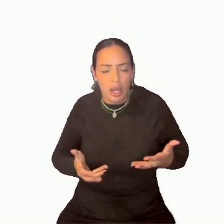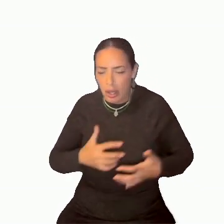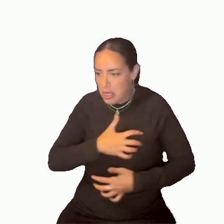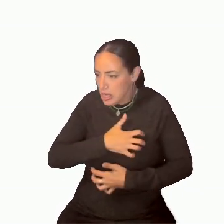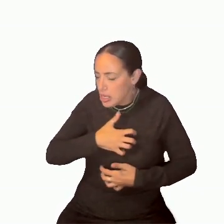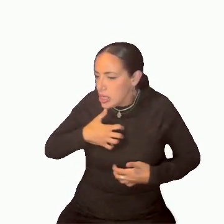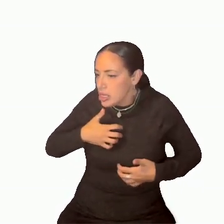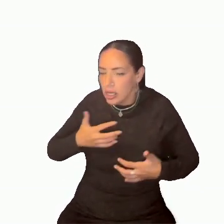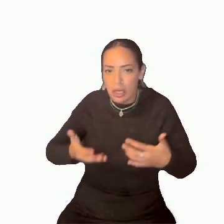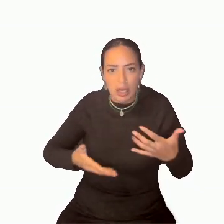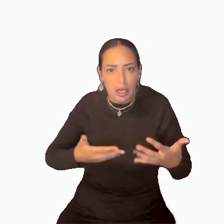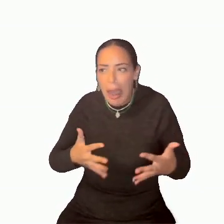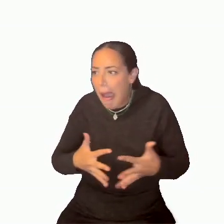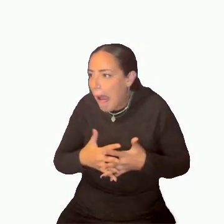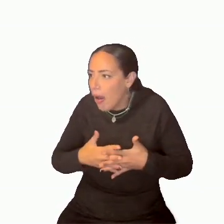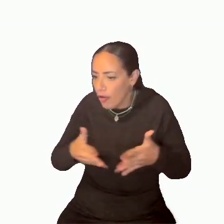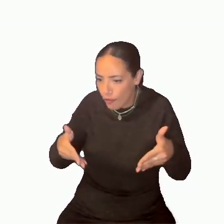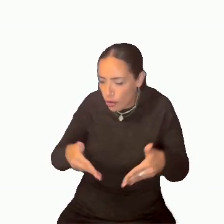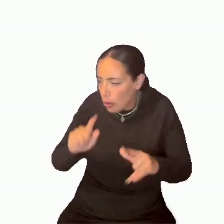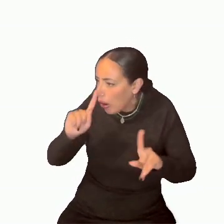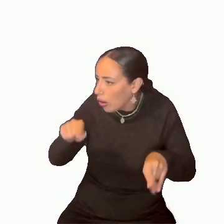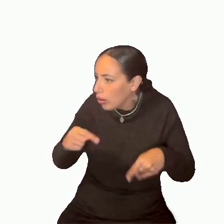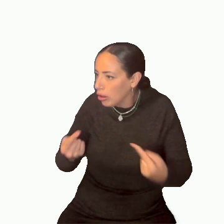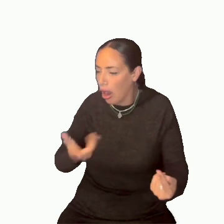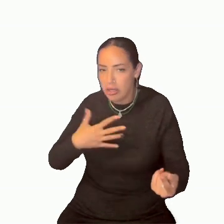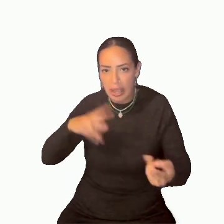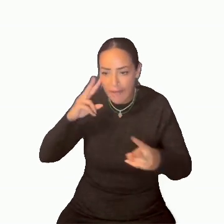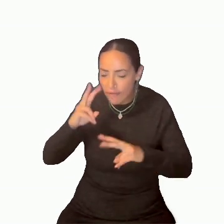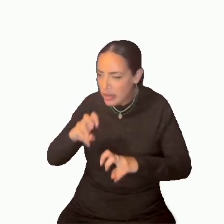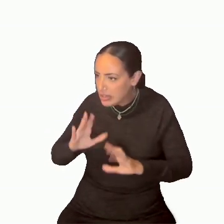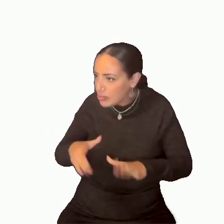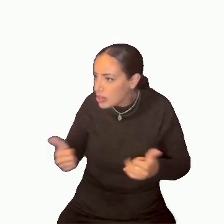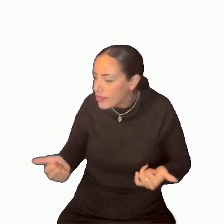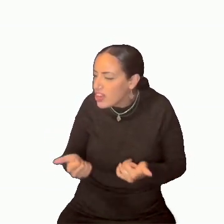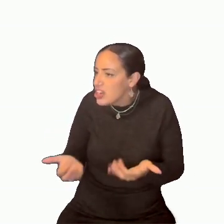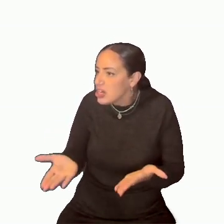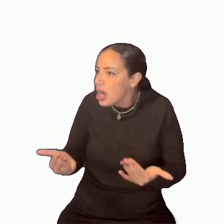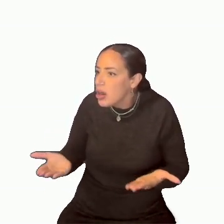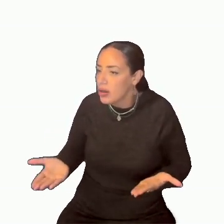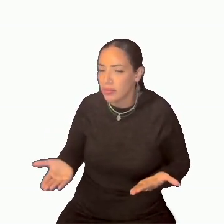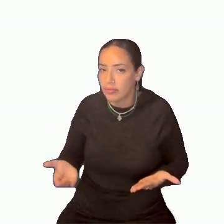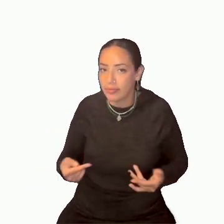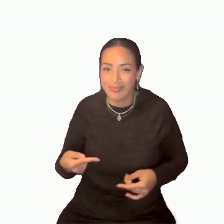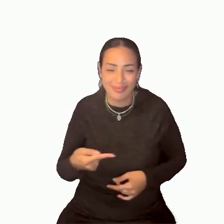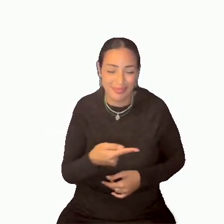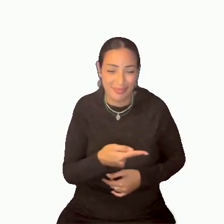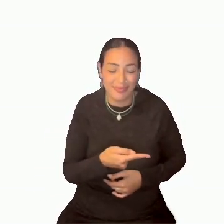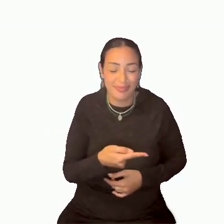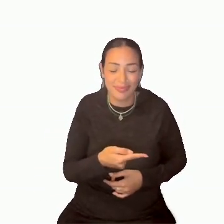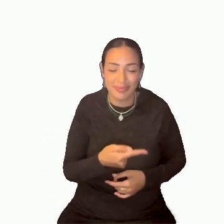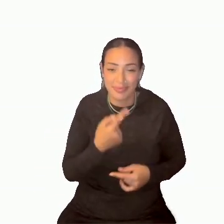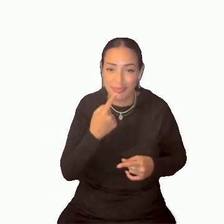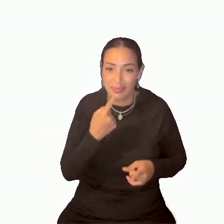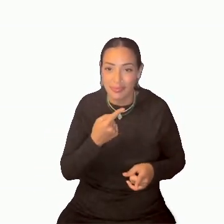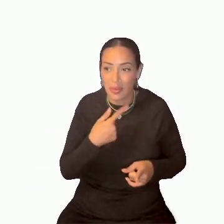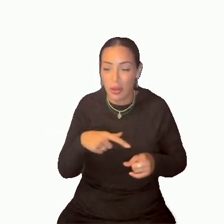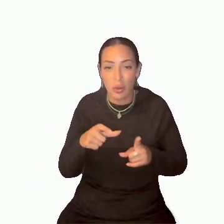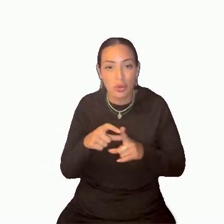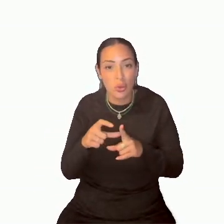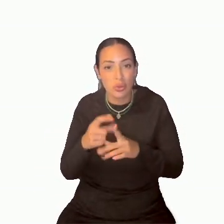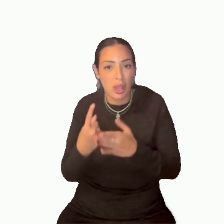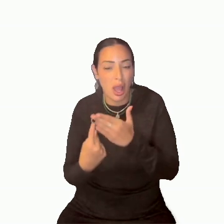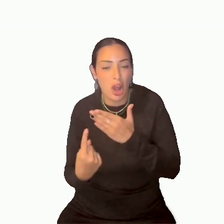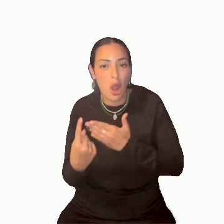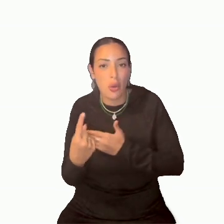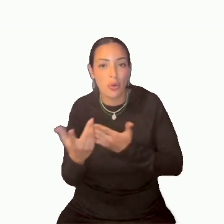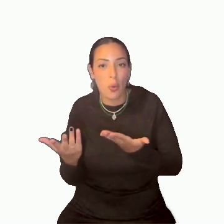funeral until the investigation was completed. During the wake that followed, they expressed concern that their daughter was being kept alone